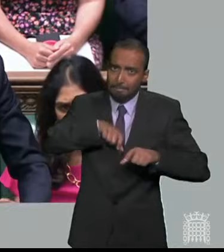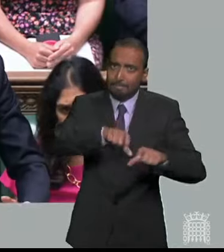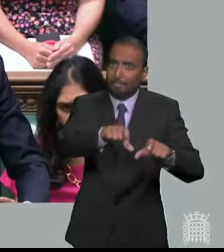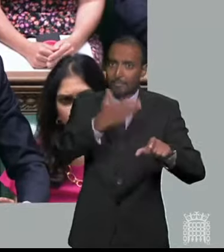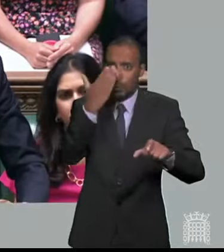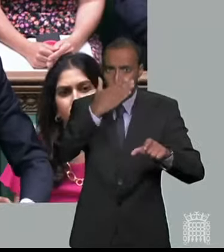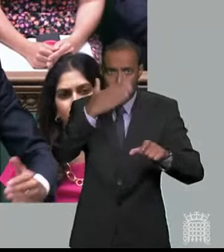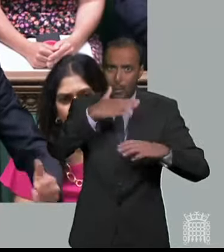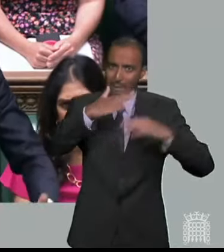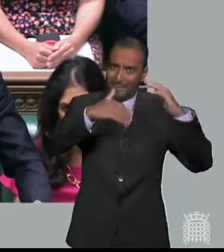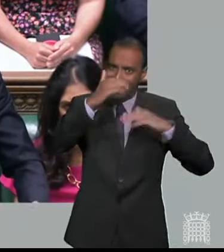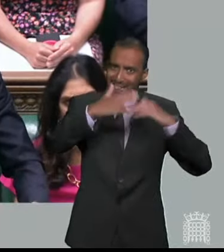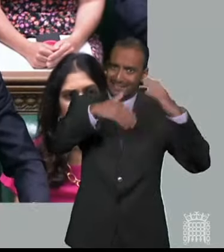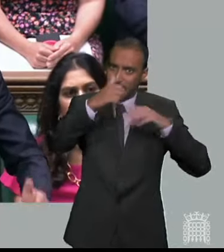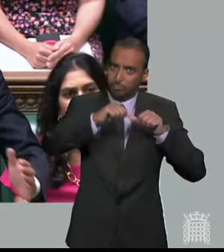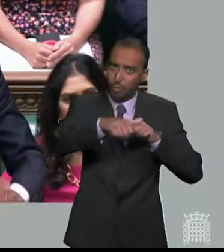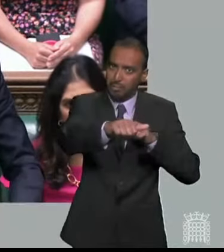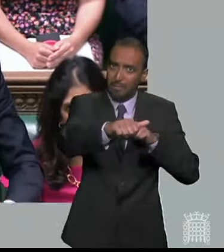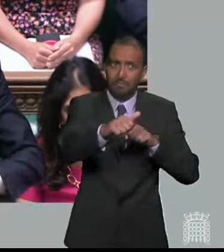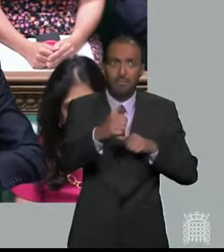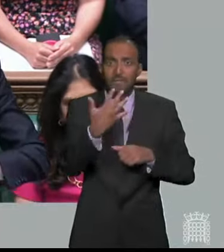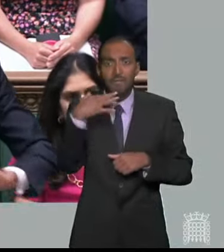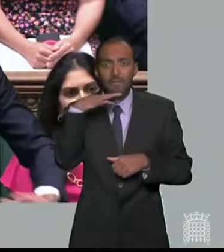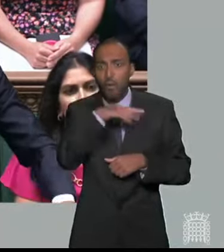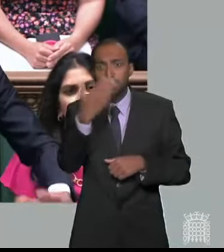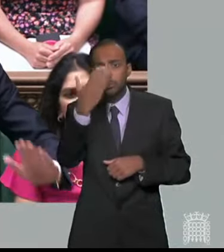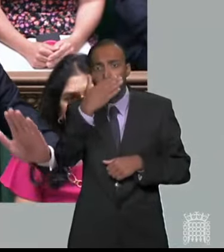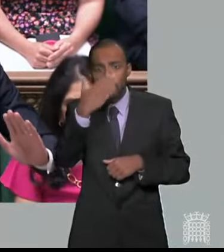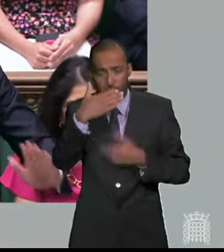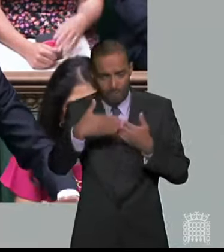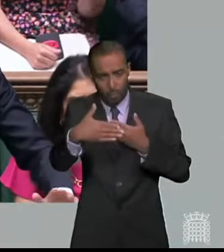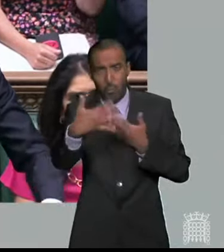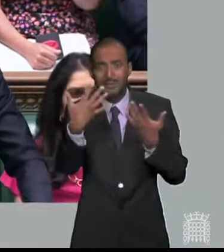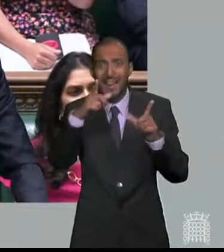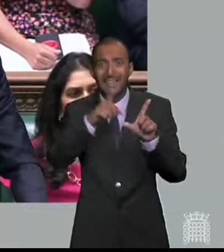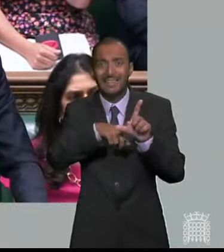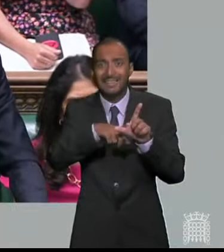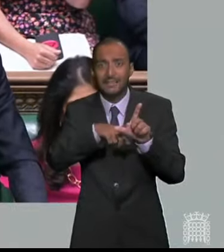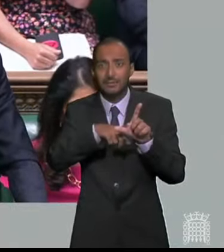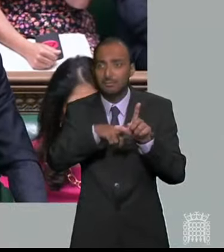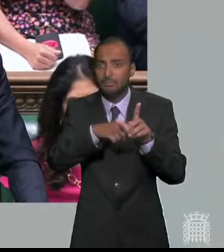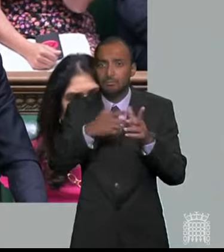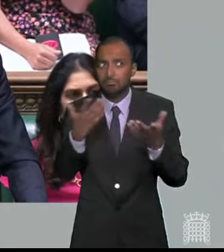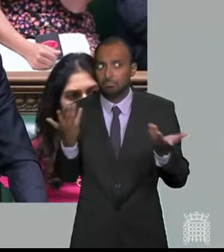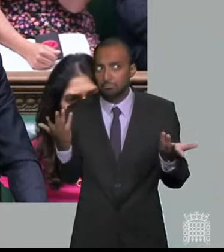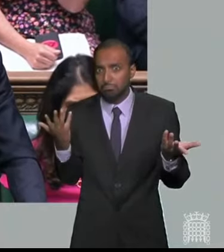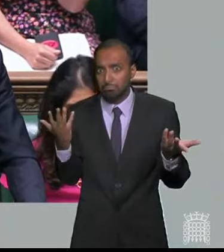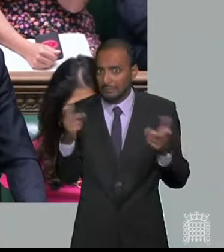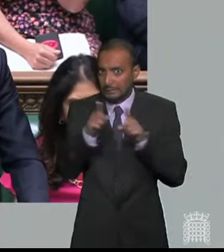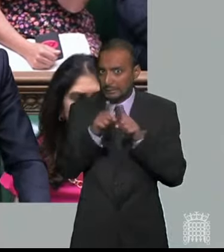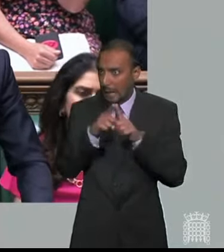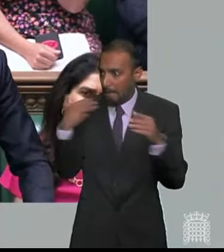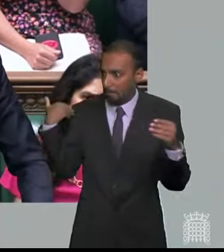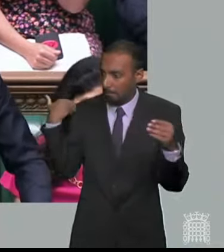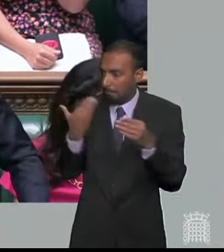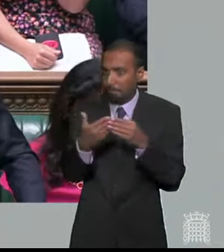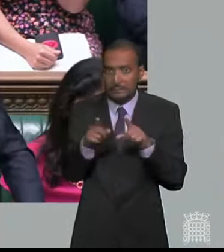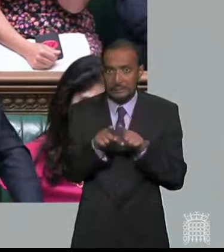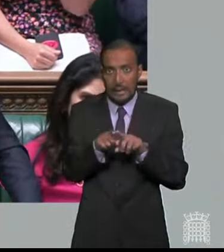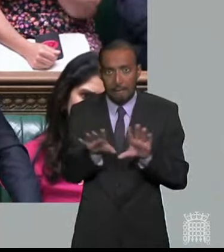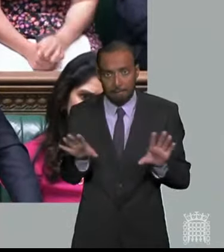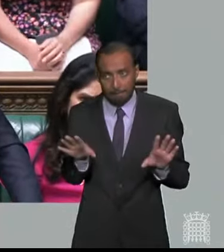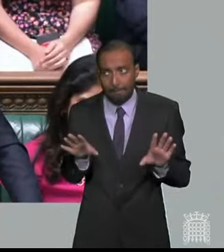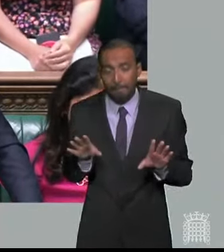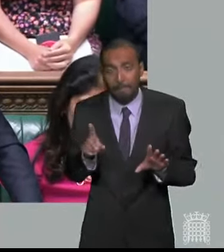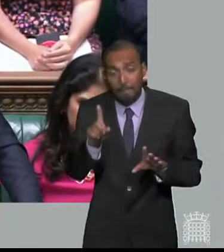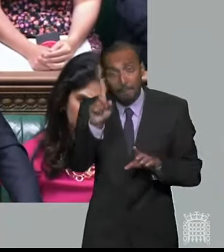delivering 500 schools over a decade, a pace completely consistent with what had happened previously. And, Mr. Speaker, it is worth pointing